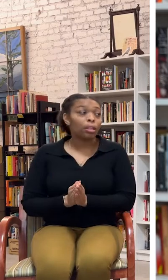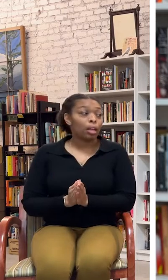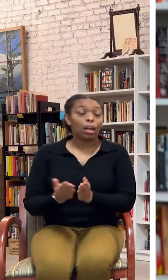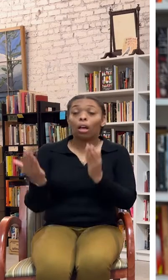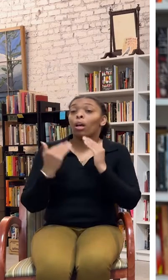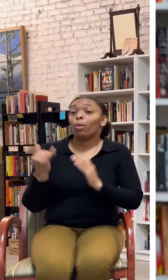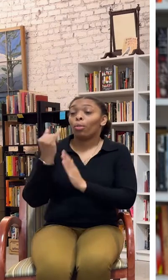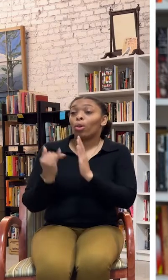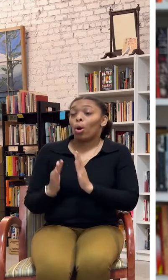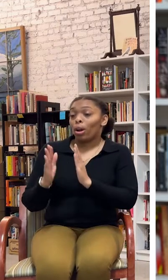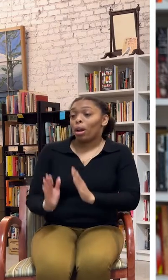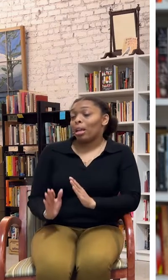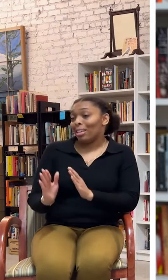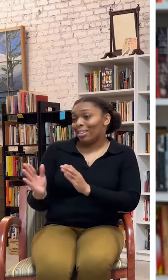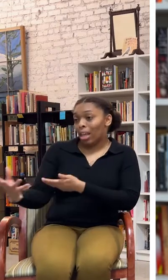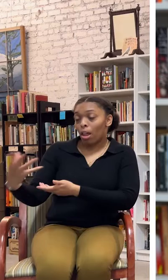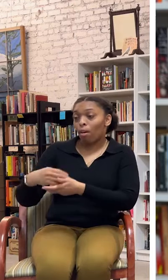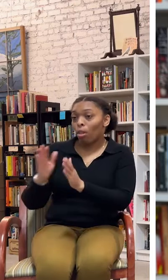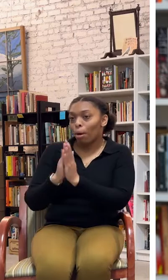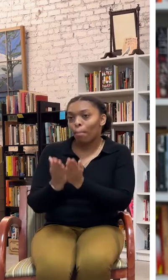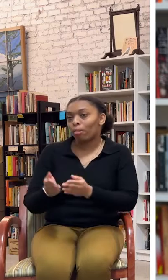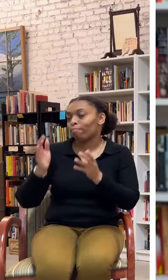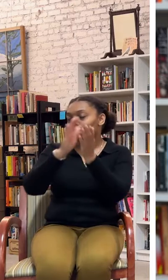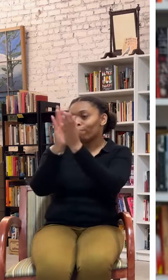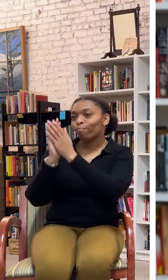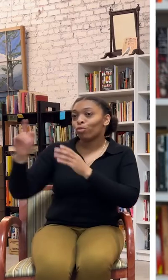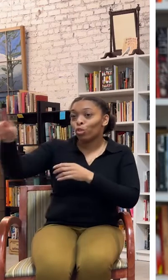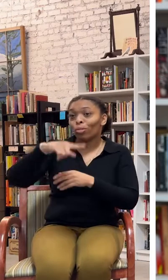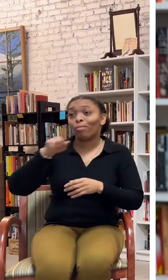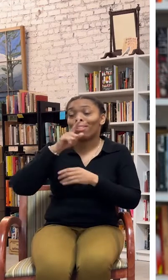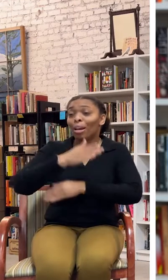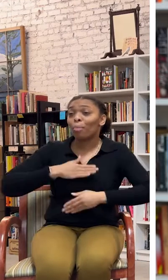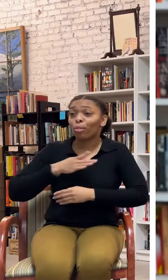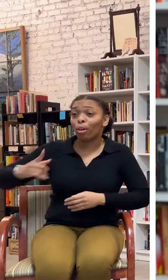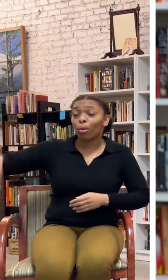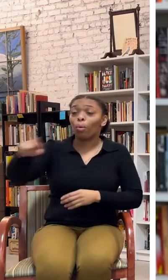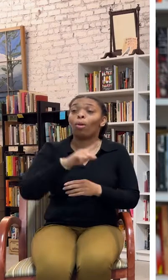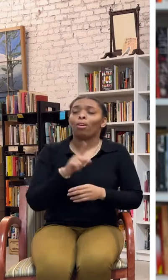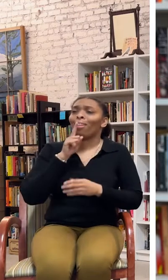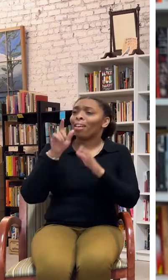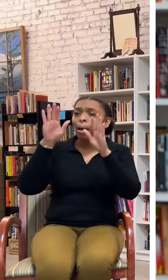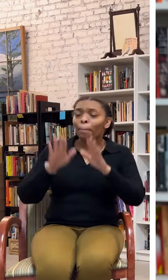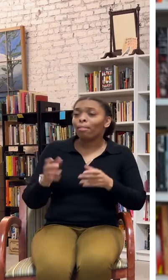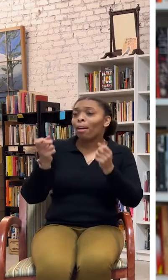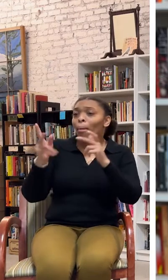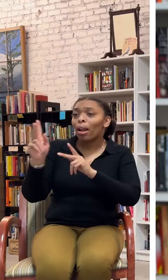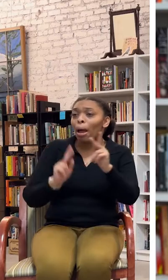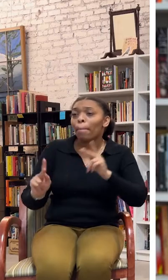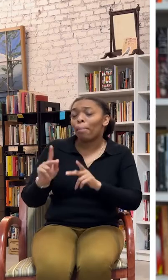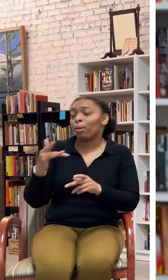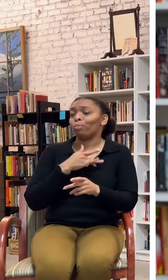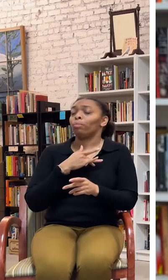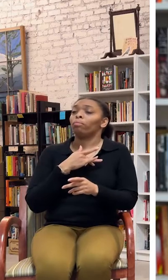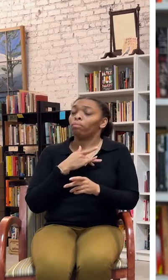that are part of the book, shout out to y'all. I really, really appreciate y'all. It's been amazing how many people have talked about how moved they've